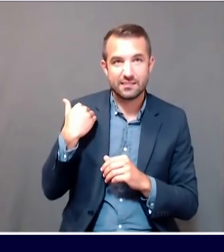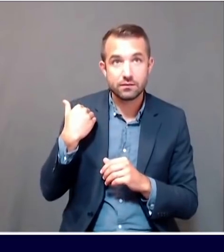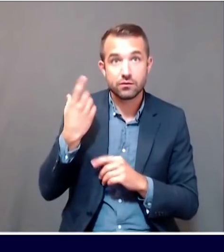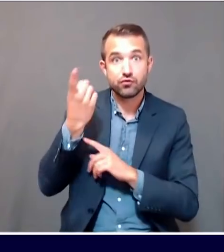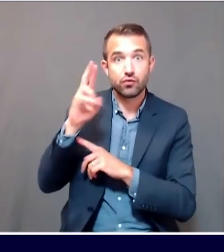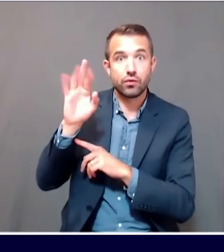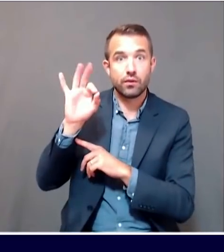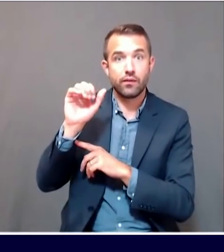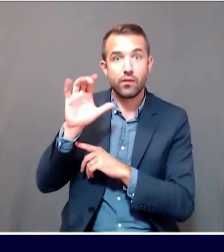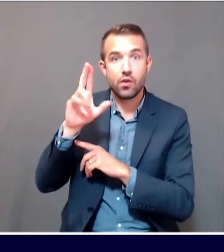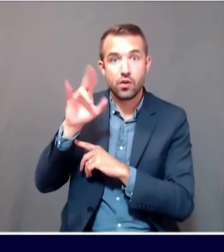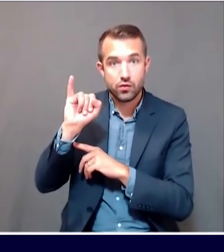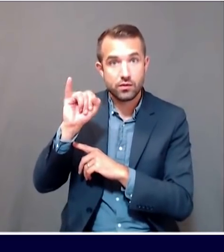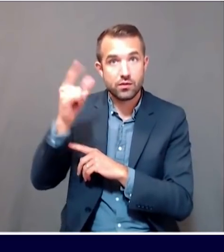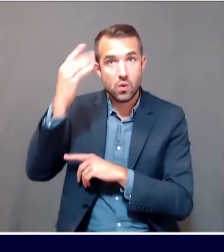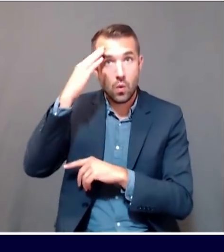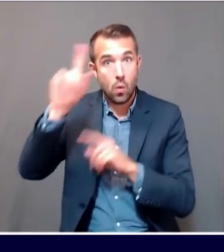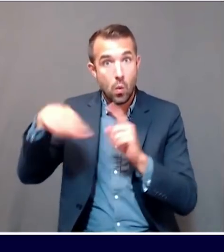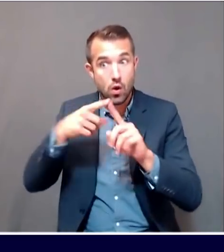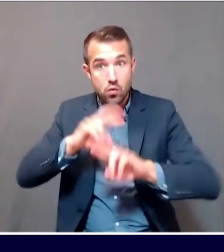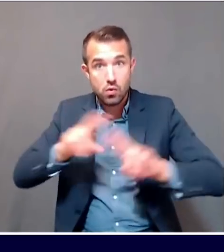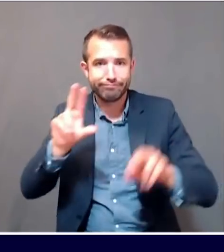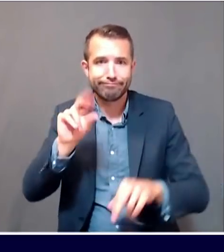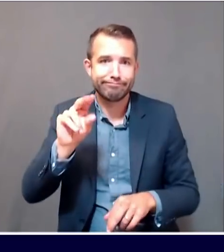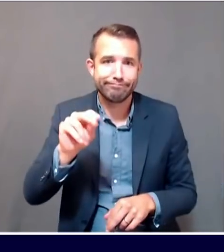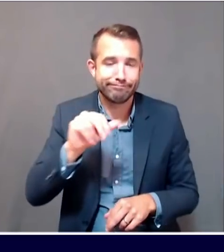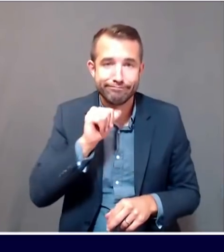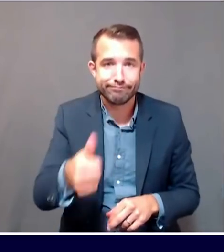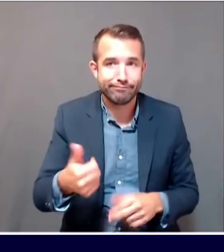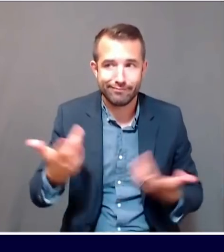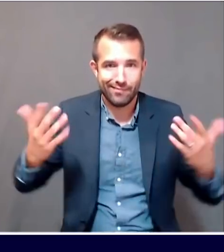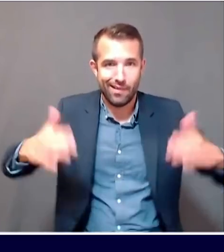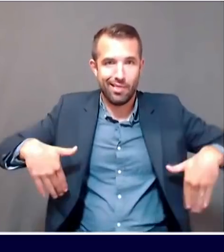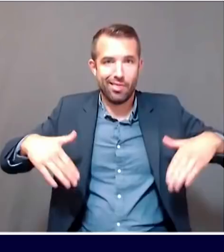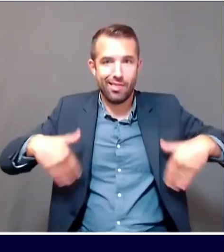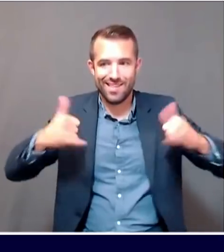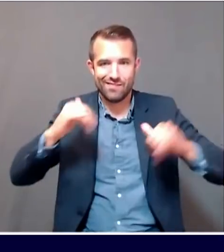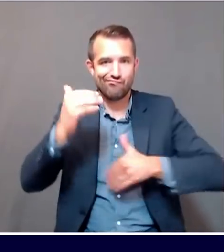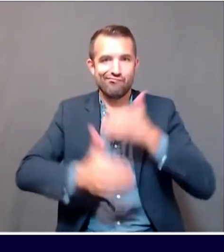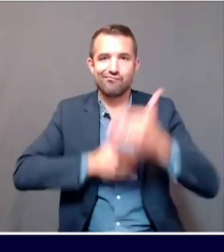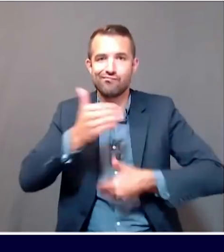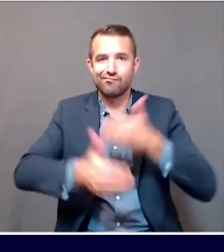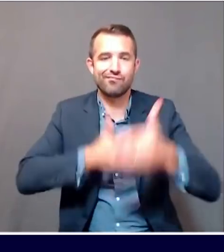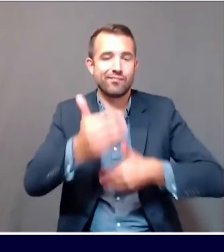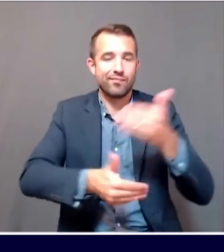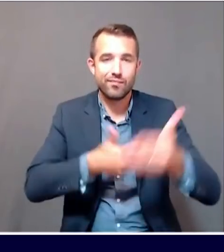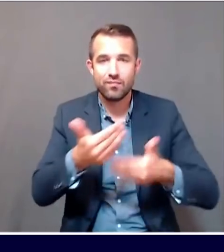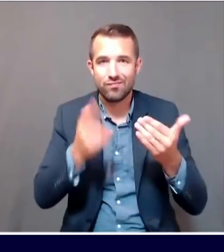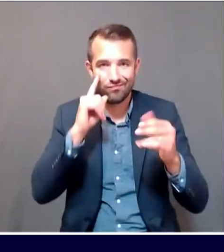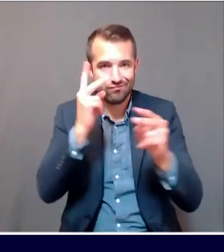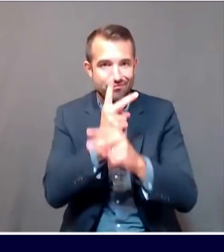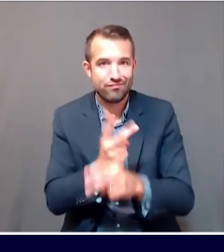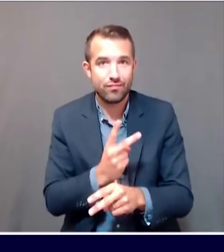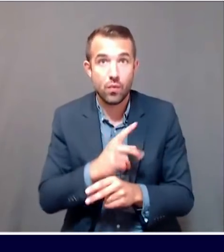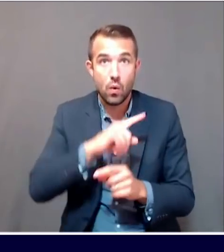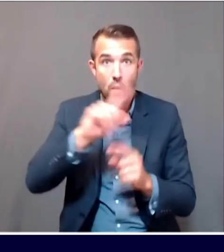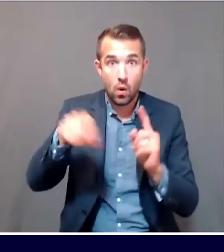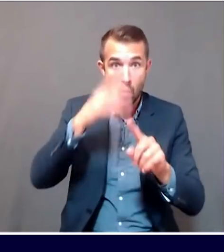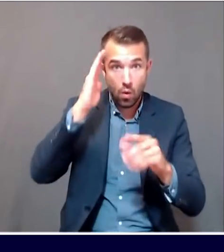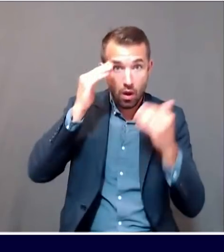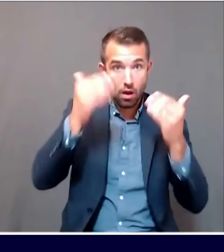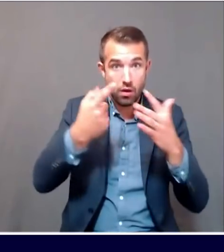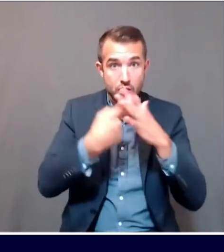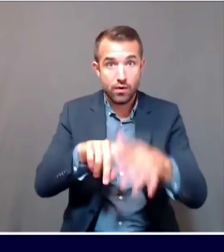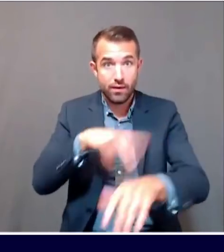rollout. The road ahead with respect to COVID-19 vaccines is uncertain. Along the way, some